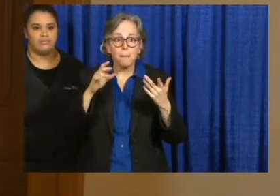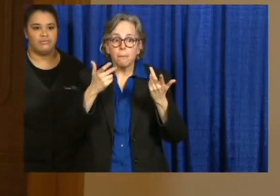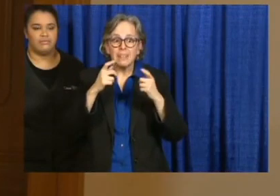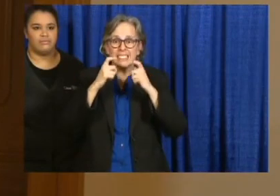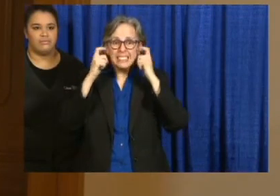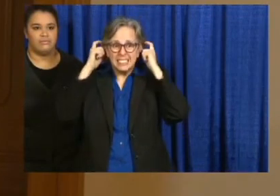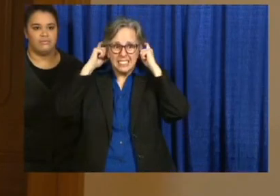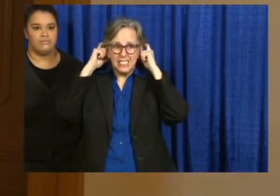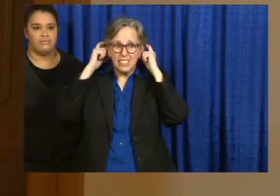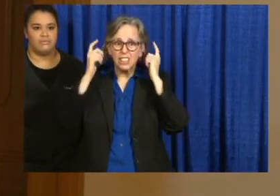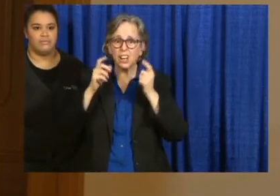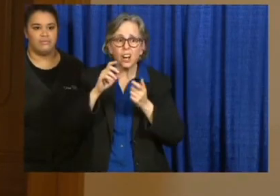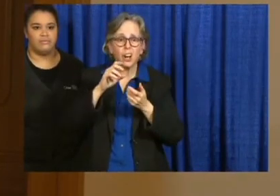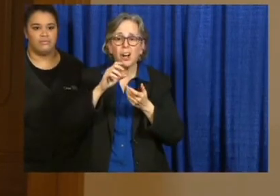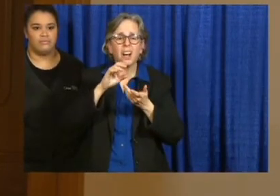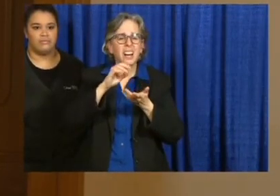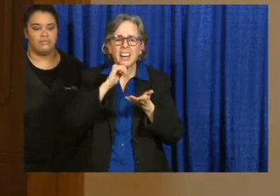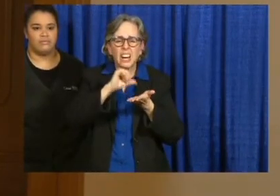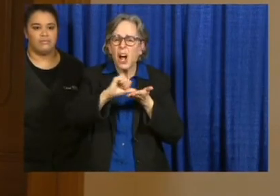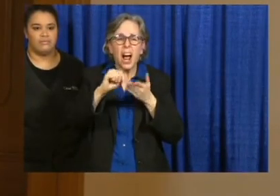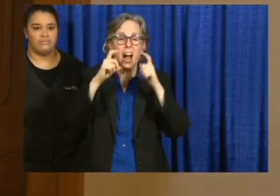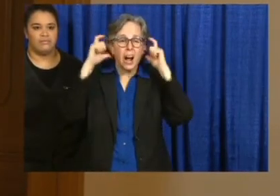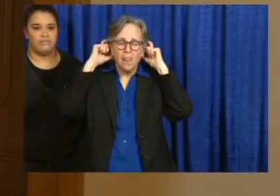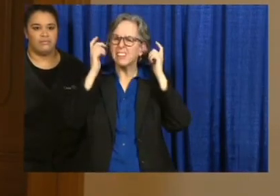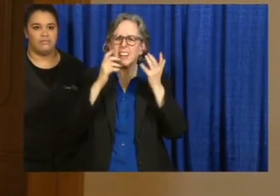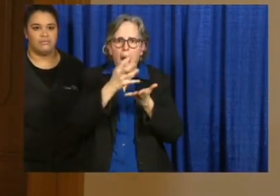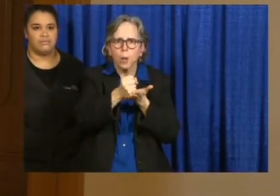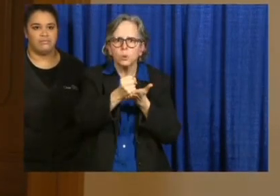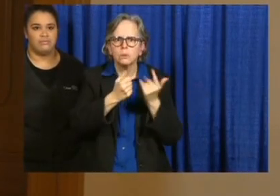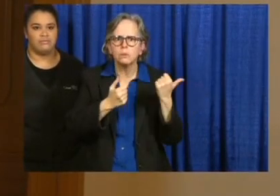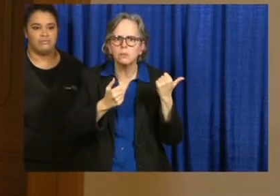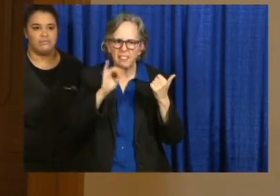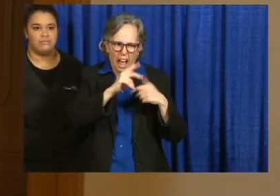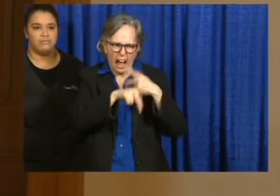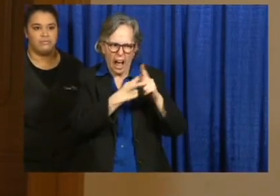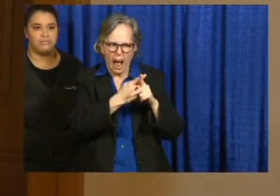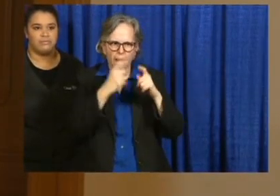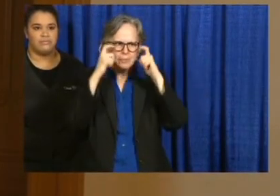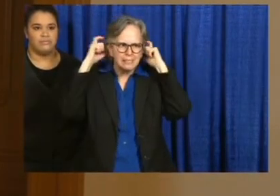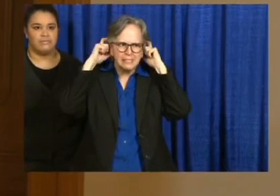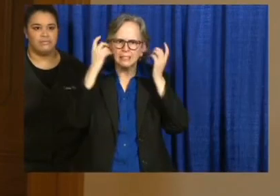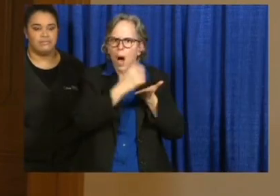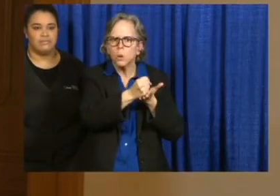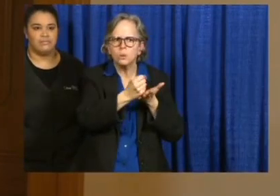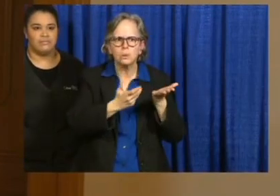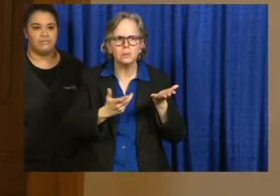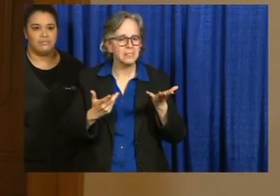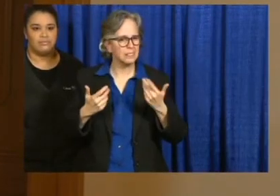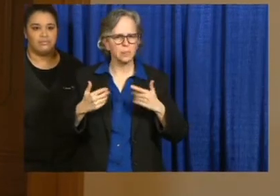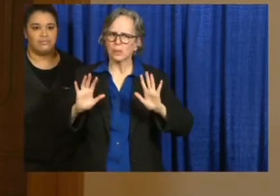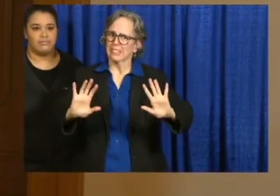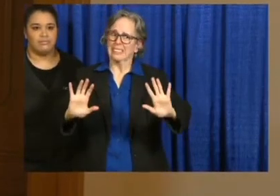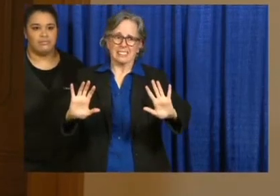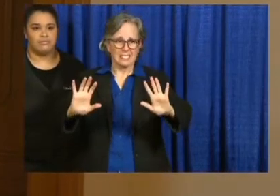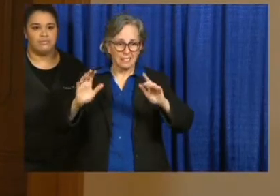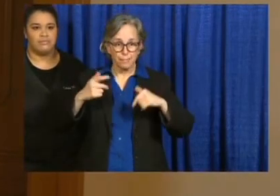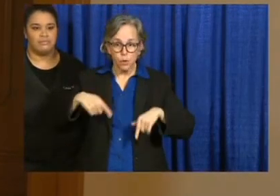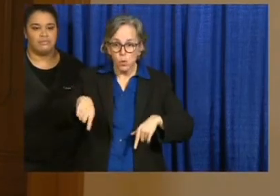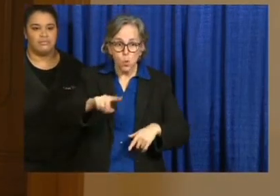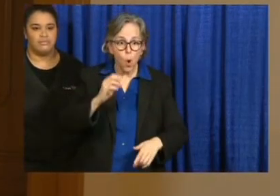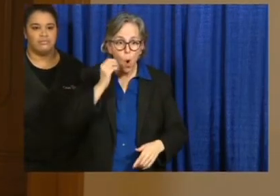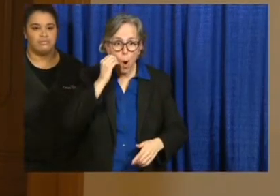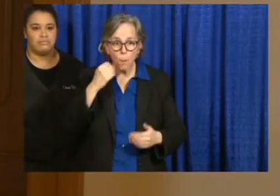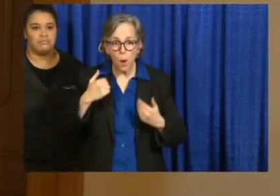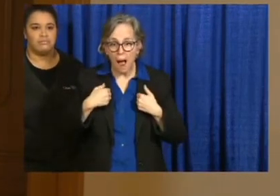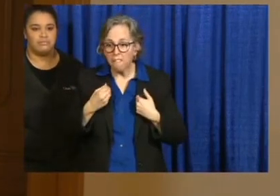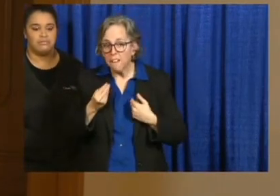masks. So I think if you're at home and you have 1 or 2 or 3 surgical masks, keep those, reuse